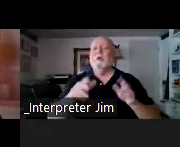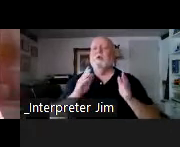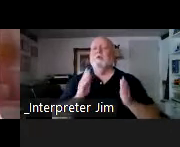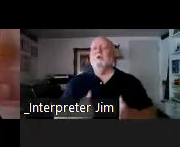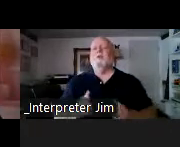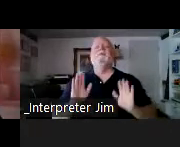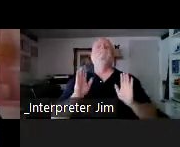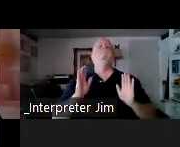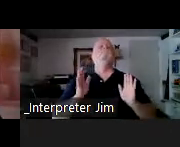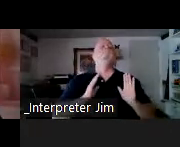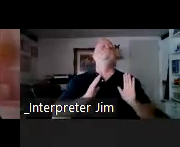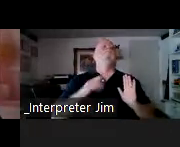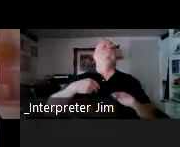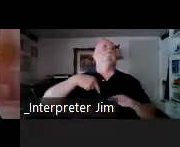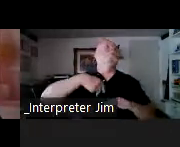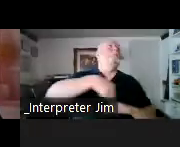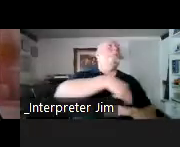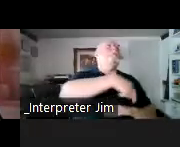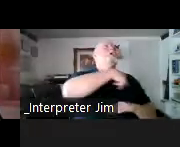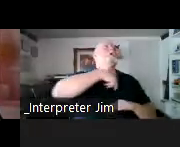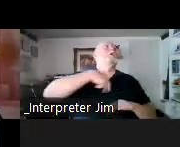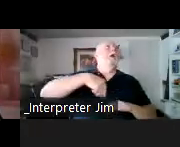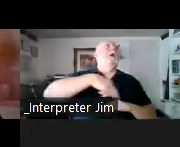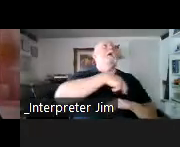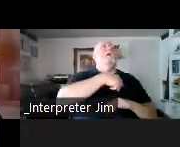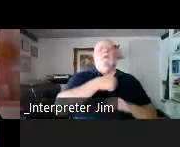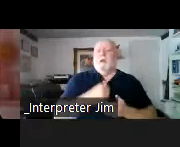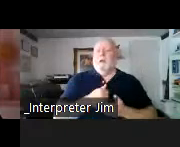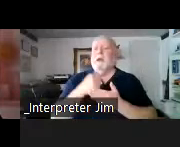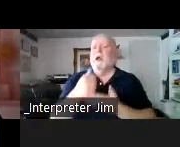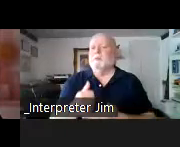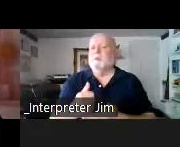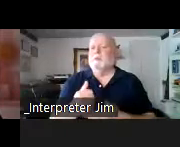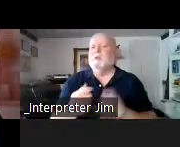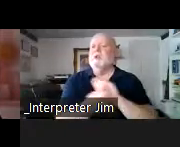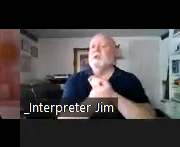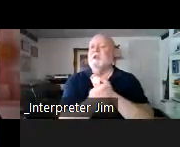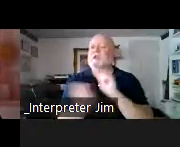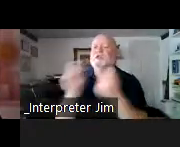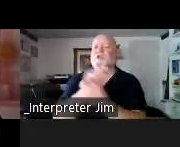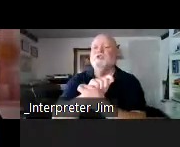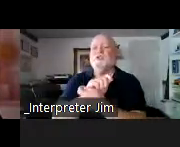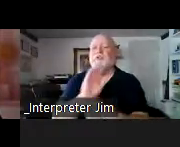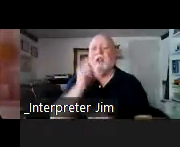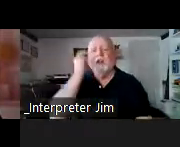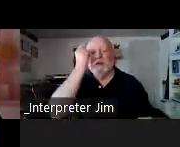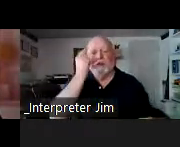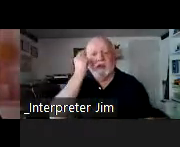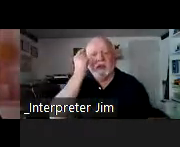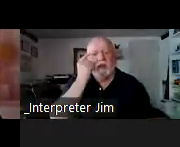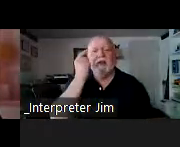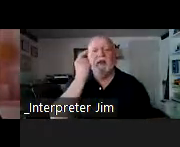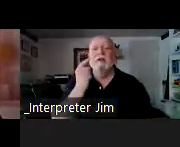helpful. Now we know that can be difficult for folks. It can shift thinking, it increases problem solving, it decreases anxiety,